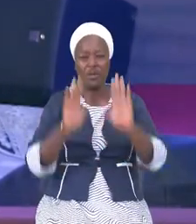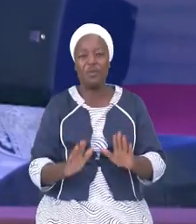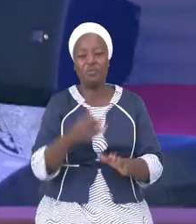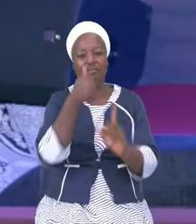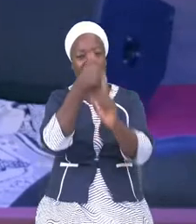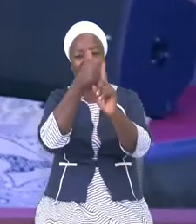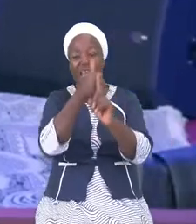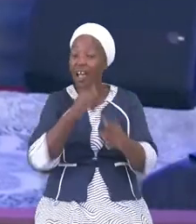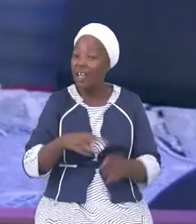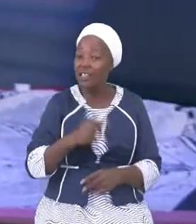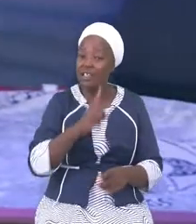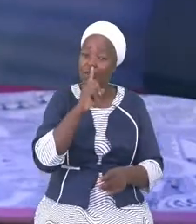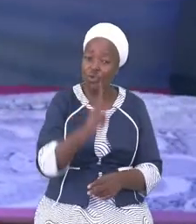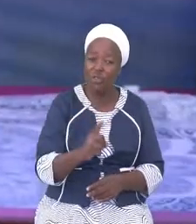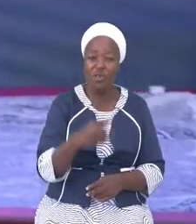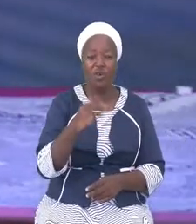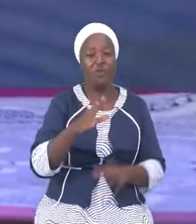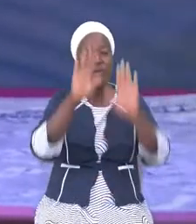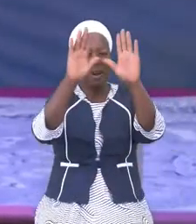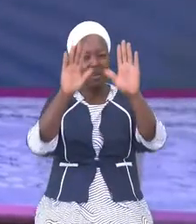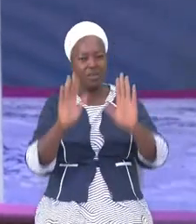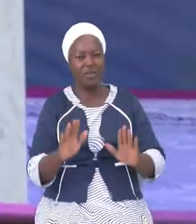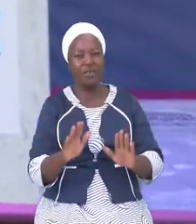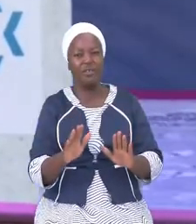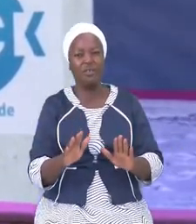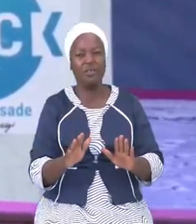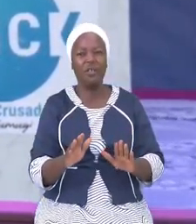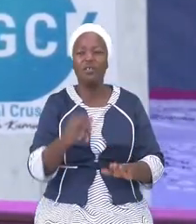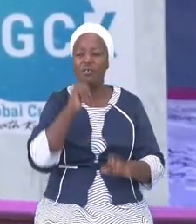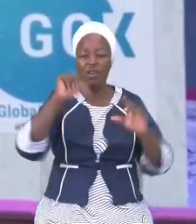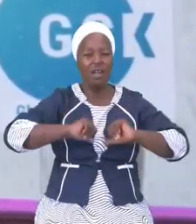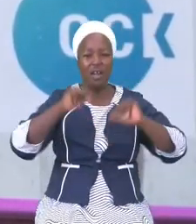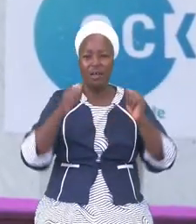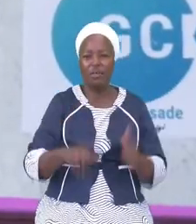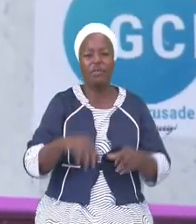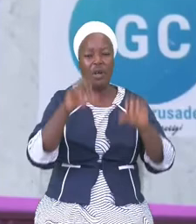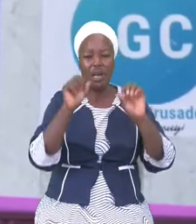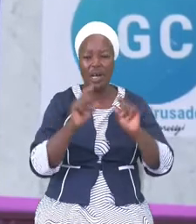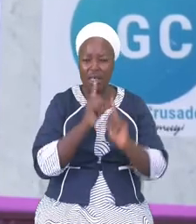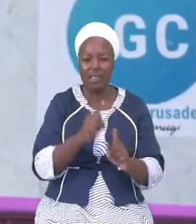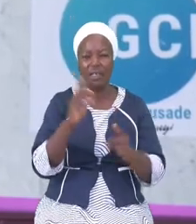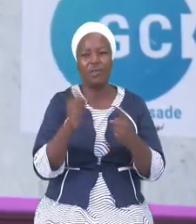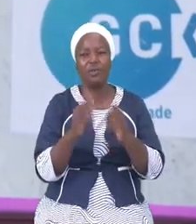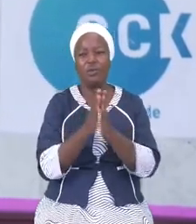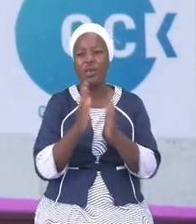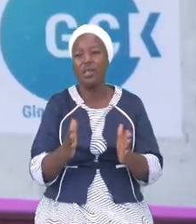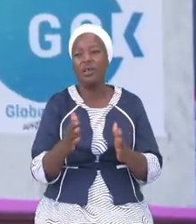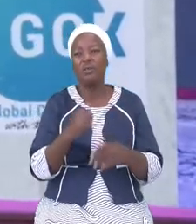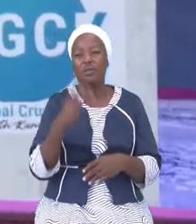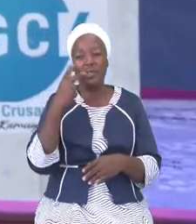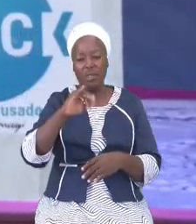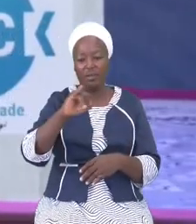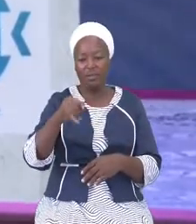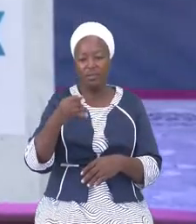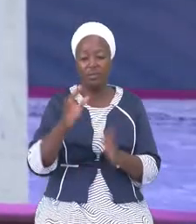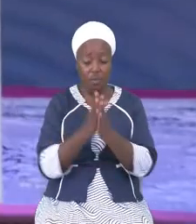himself. The surety of miraculous, undeniable answers to prayer. Look at Jonah chapter